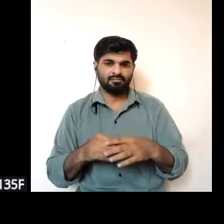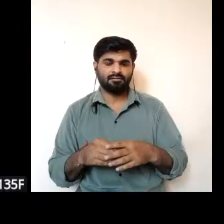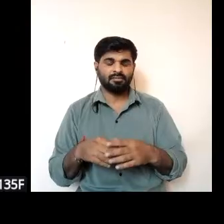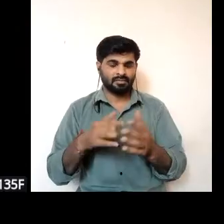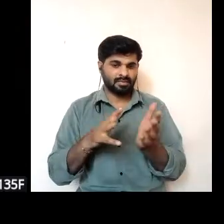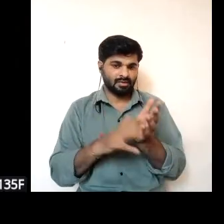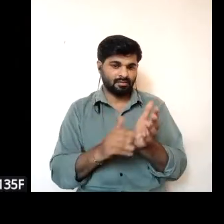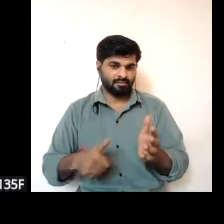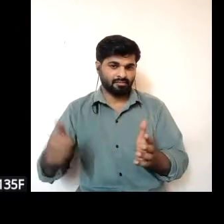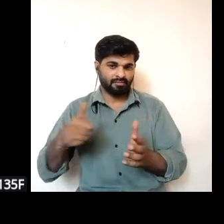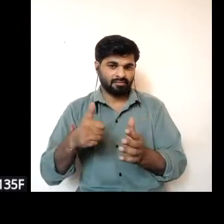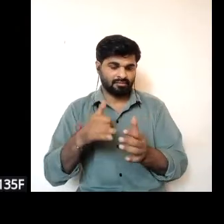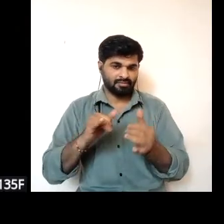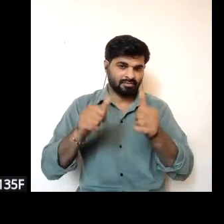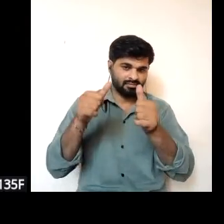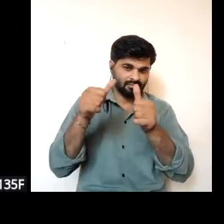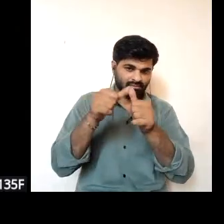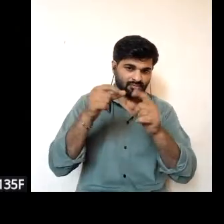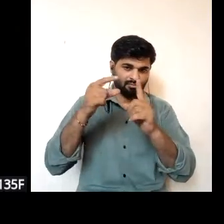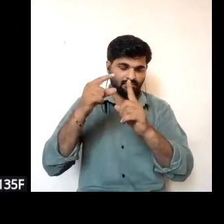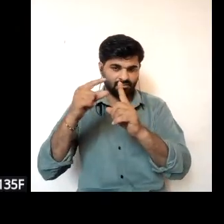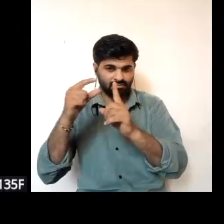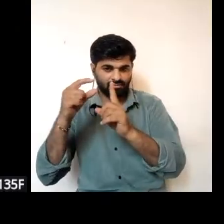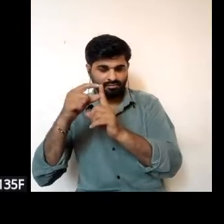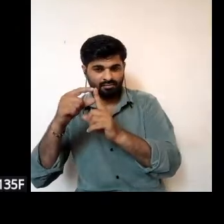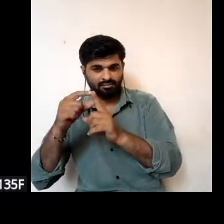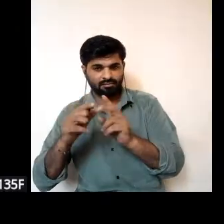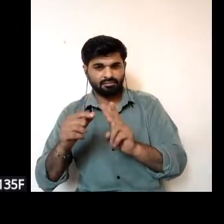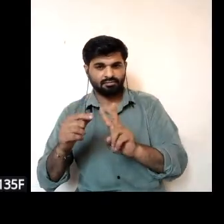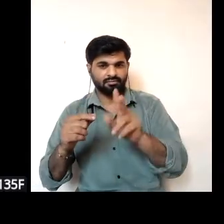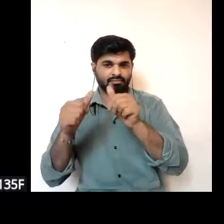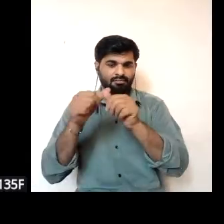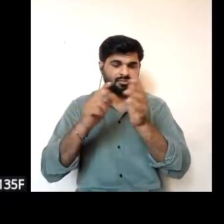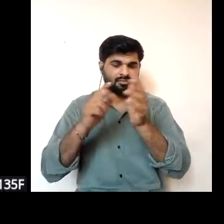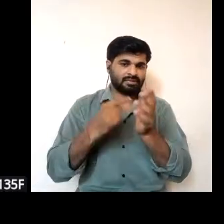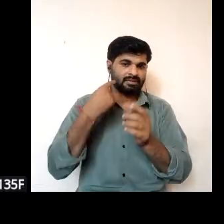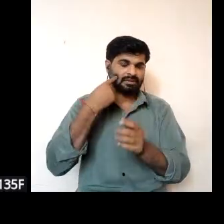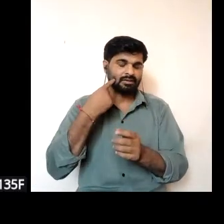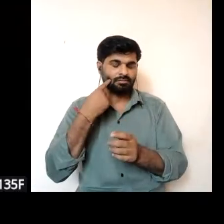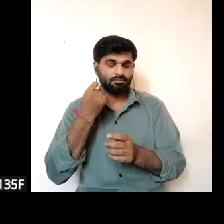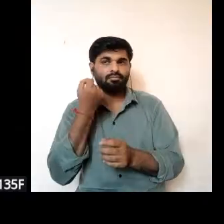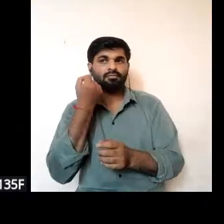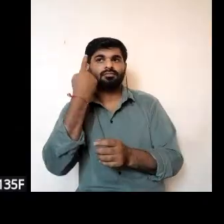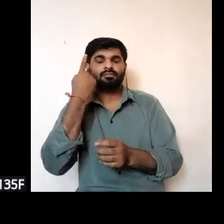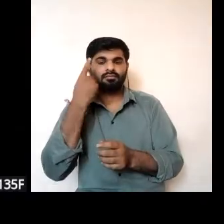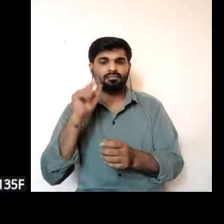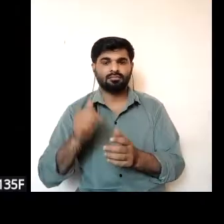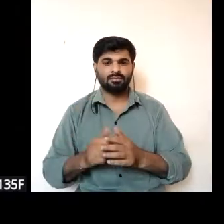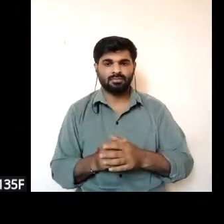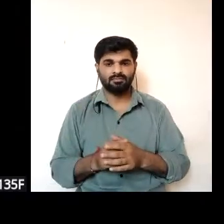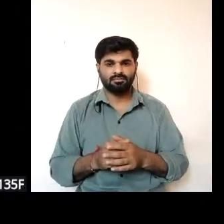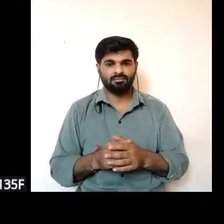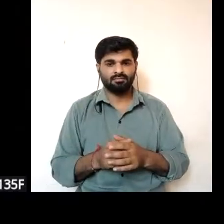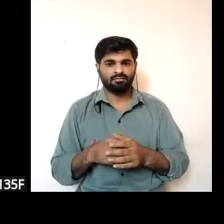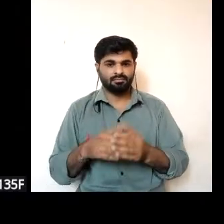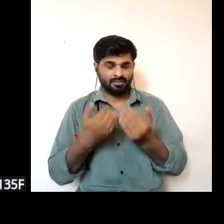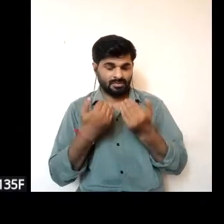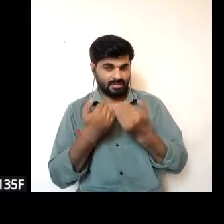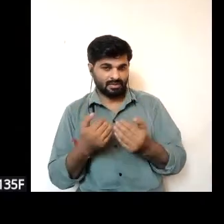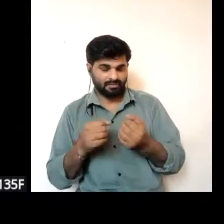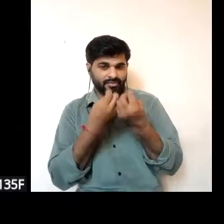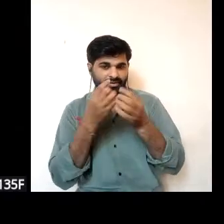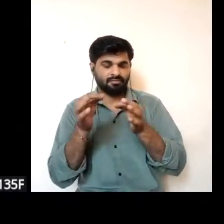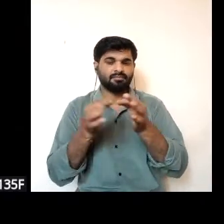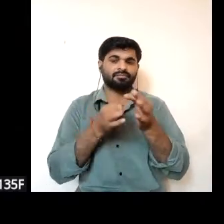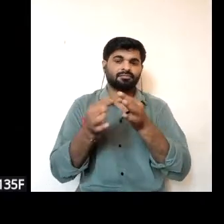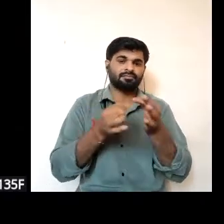Advani at that time kind of said that he understood that when these people met and explained to him, he